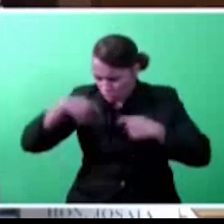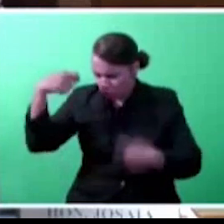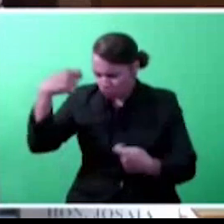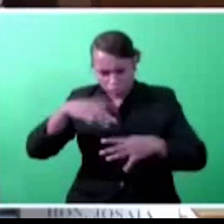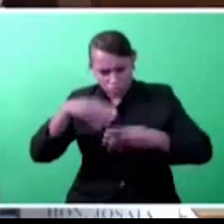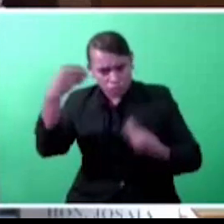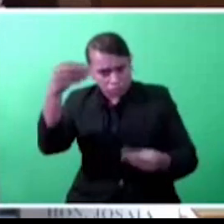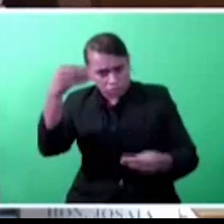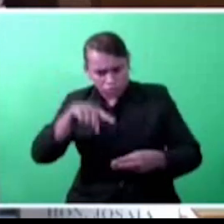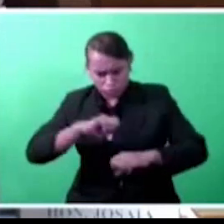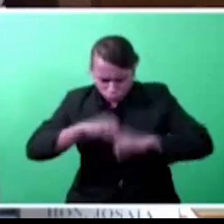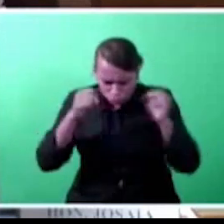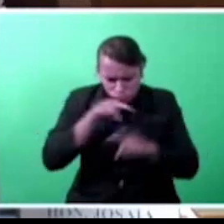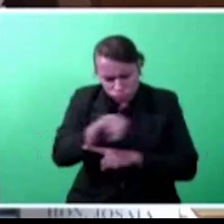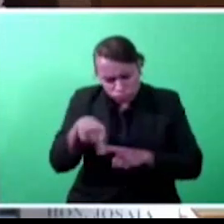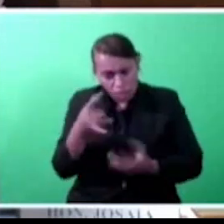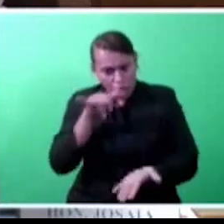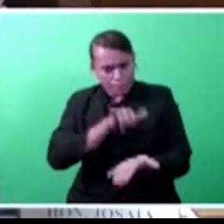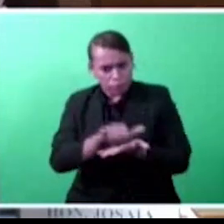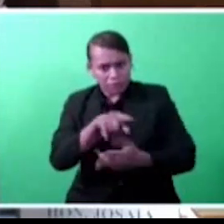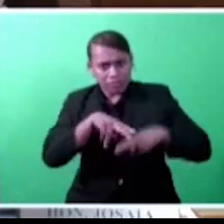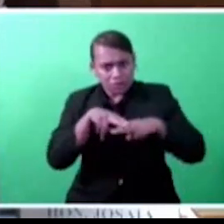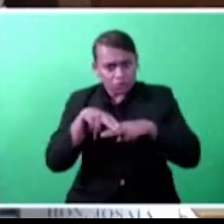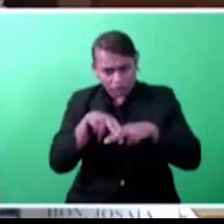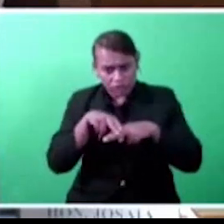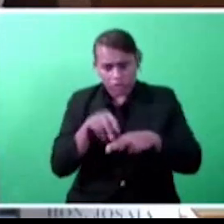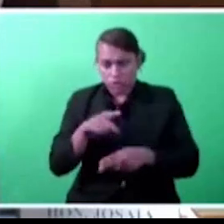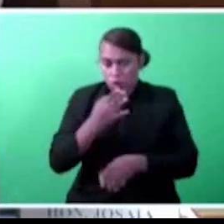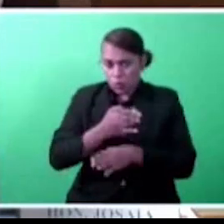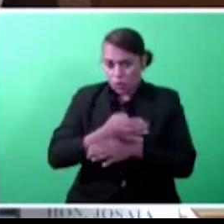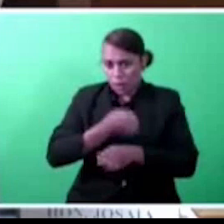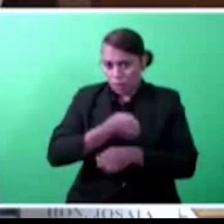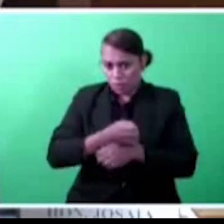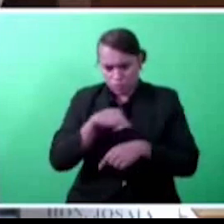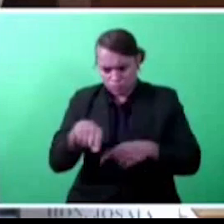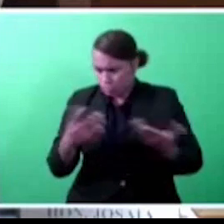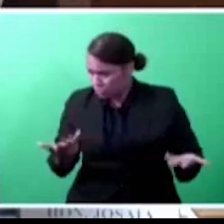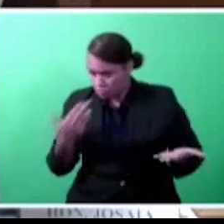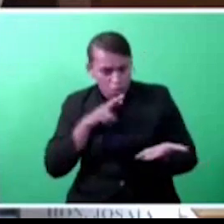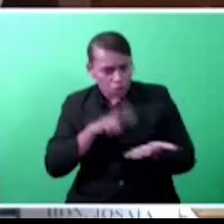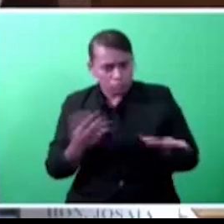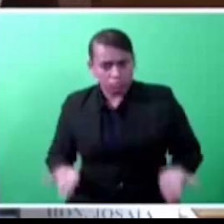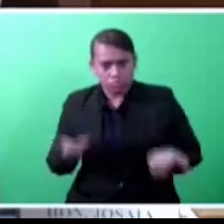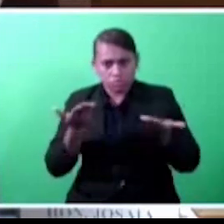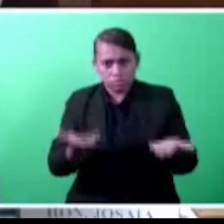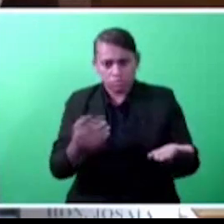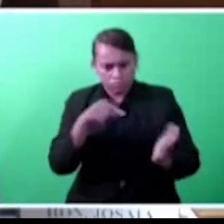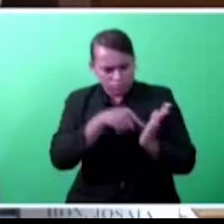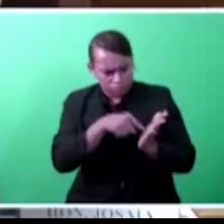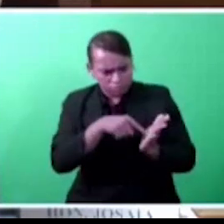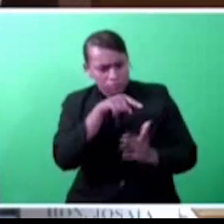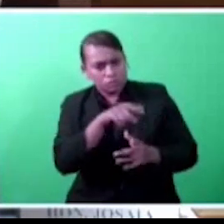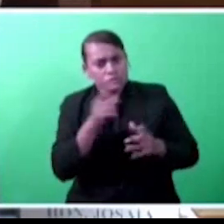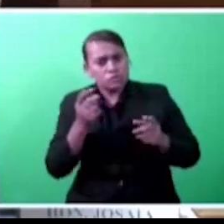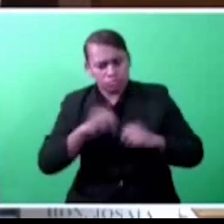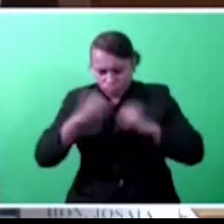Mr. Speaker, is to assess and validate the status of the corrective actions or mitigating measures taken by the state following